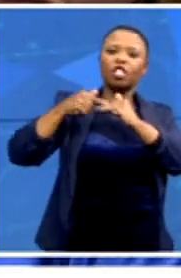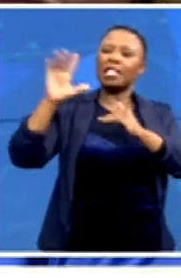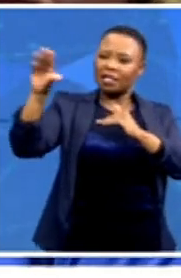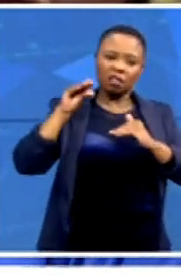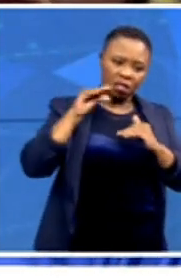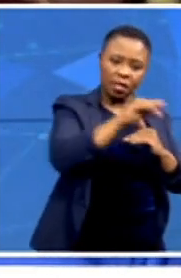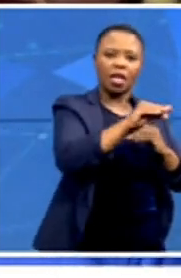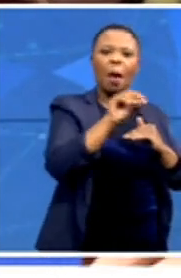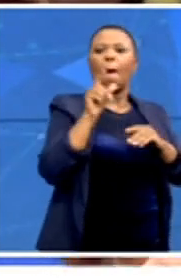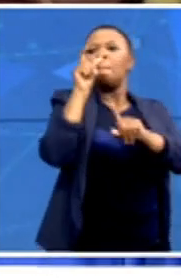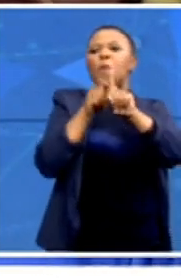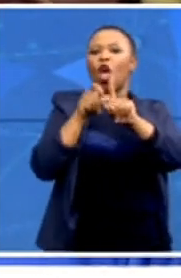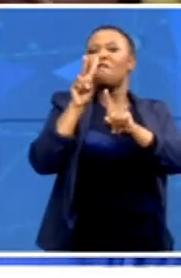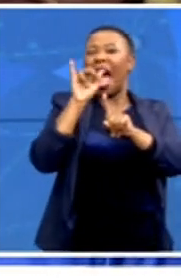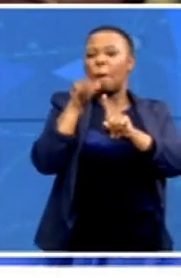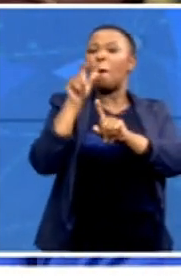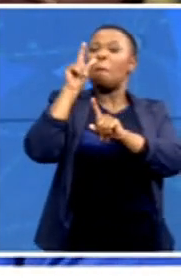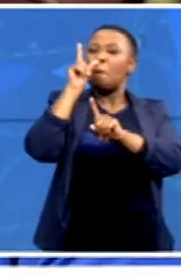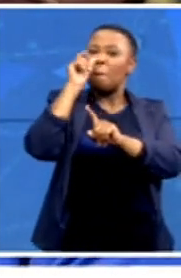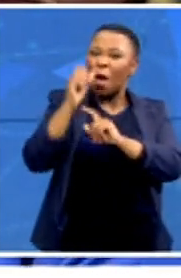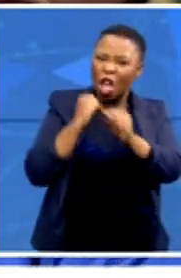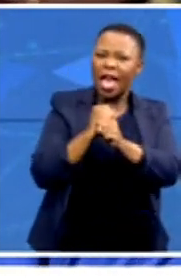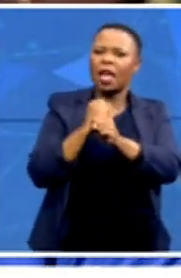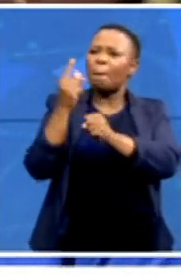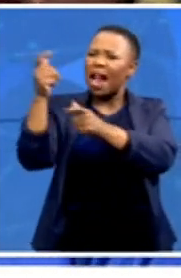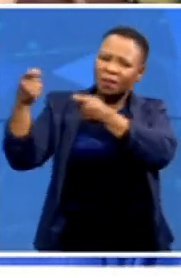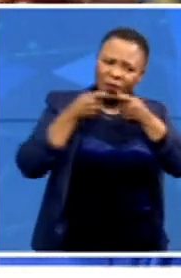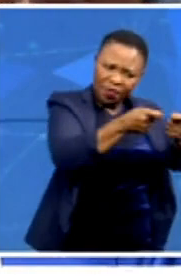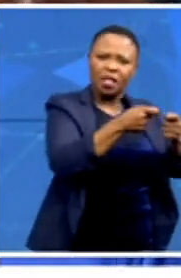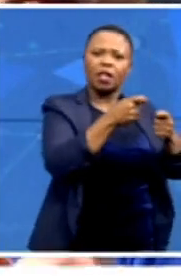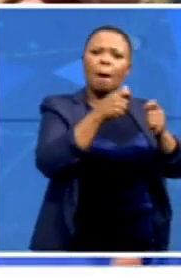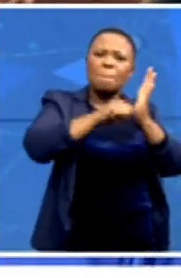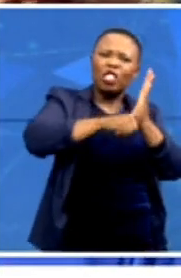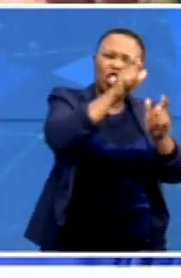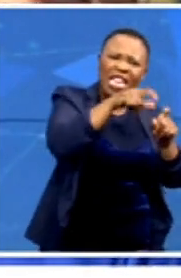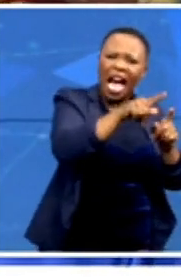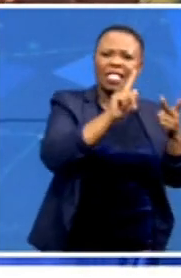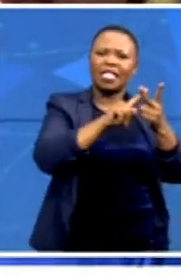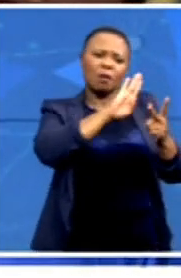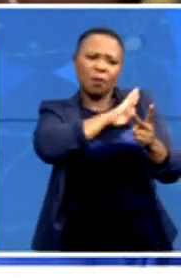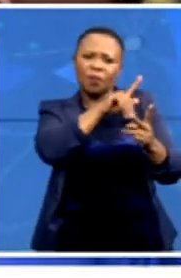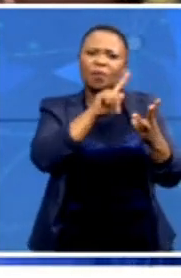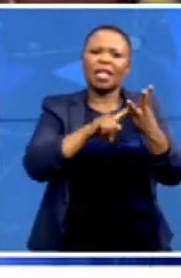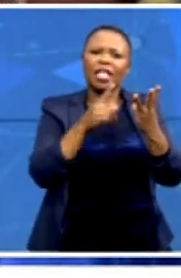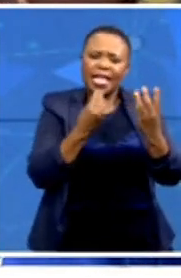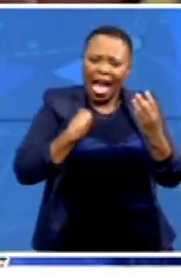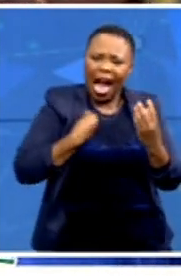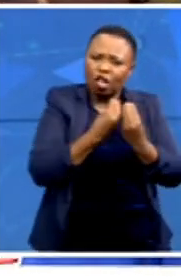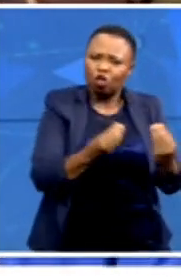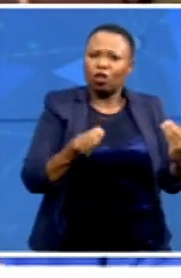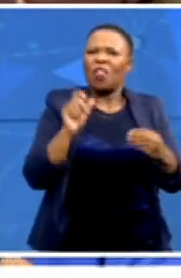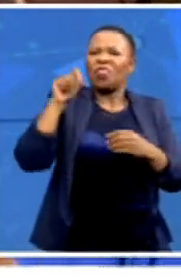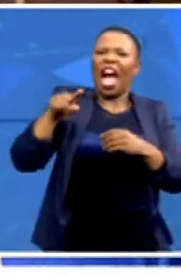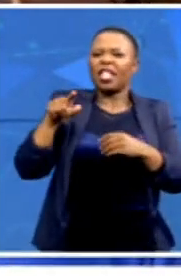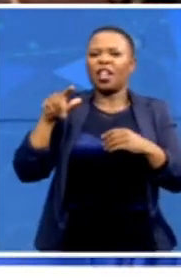spend that on our veterans, spend it on our pensioners, spend it on our young children in South Africa, instead of protecting fat cats and keeping them safe